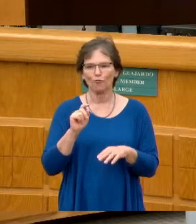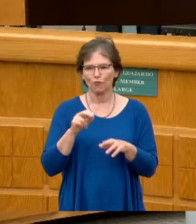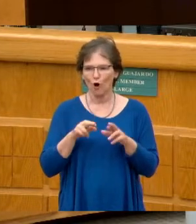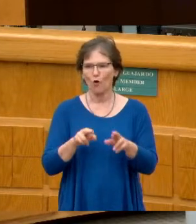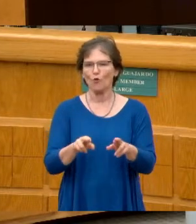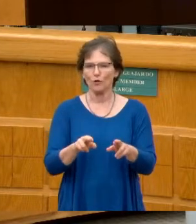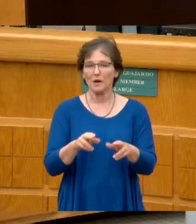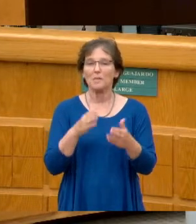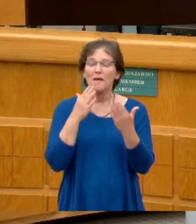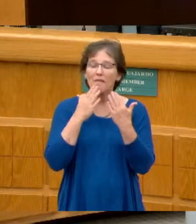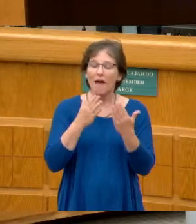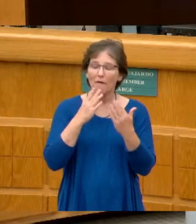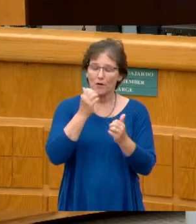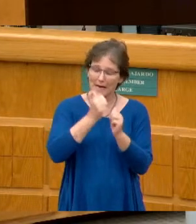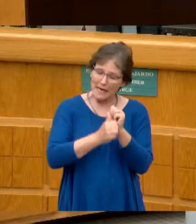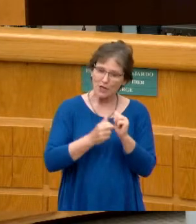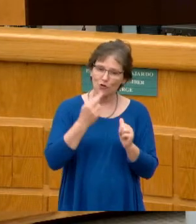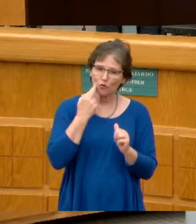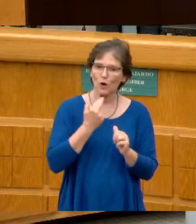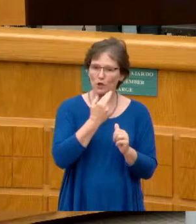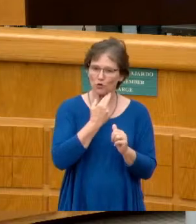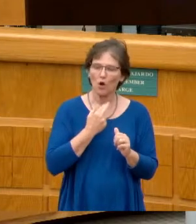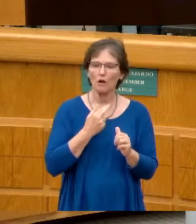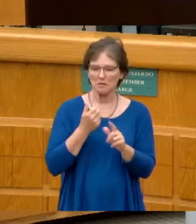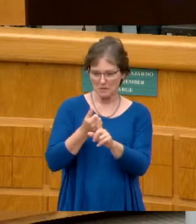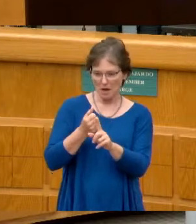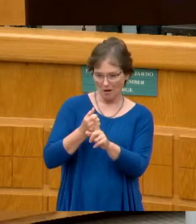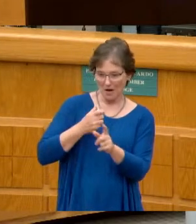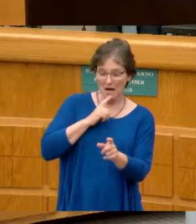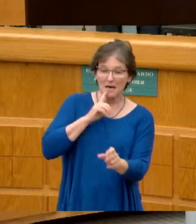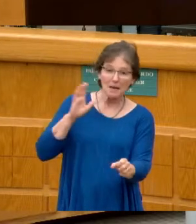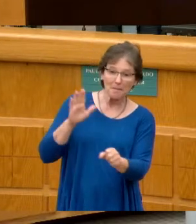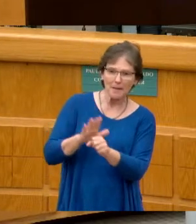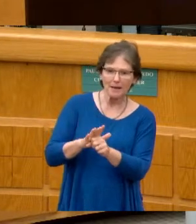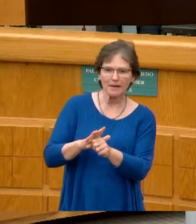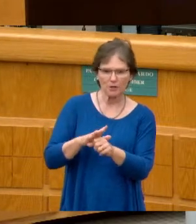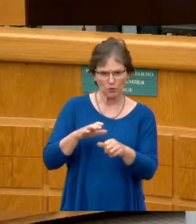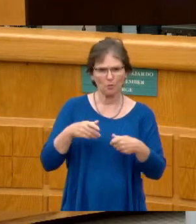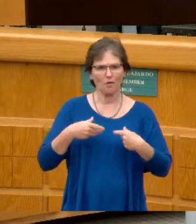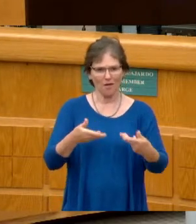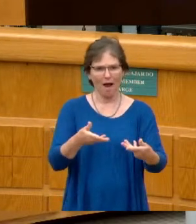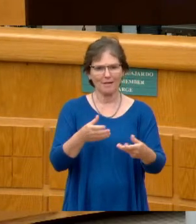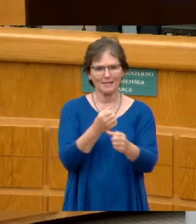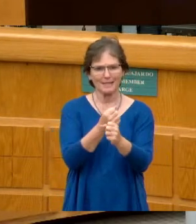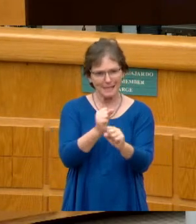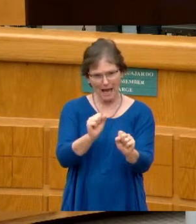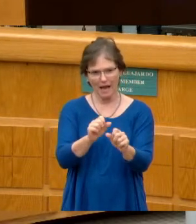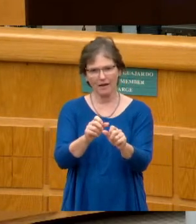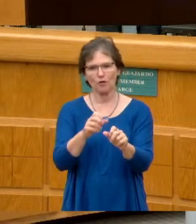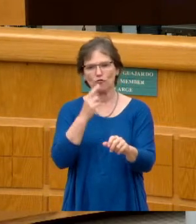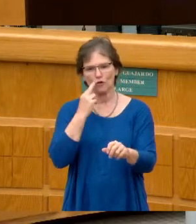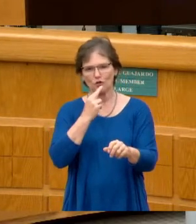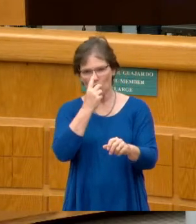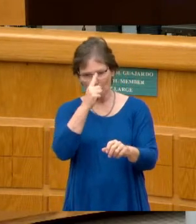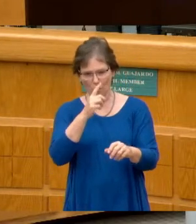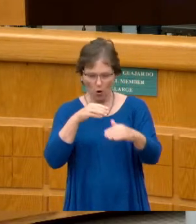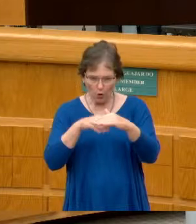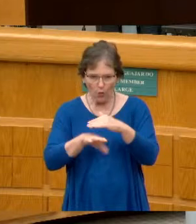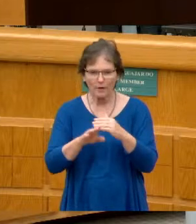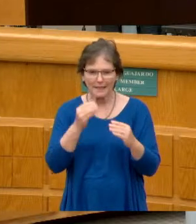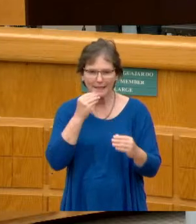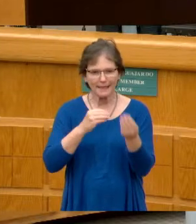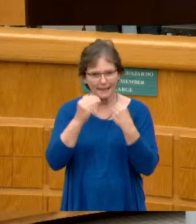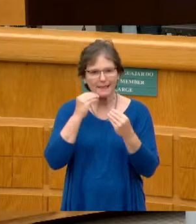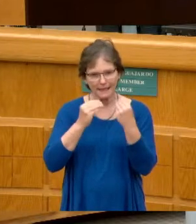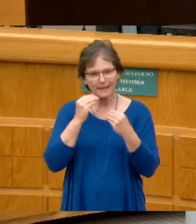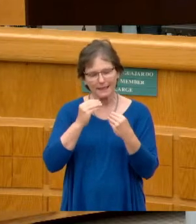Expressway. Land and Sea Restaurant on Leopard Street. Taqueria Los Altos de Jalisco